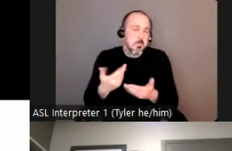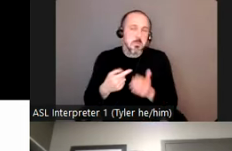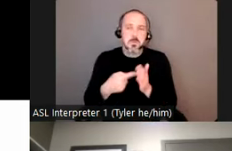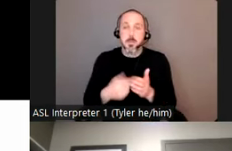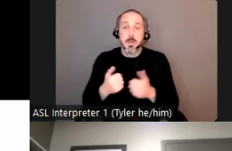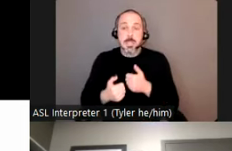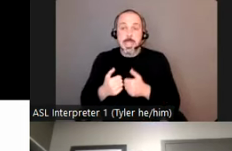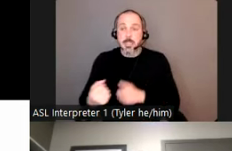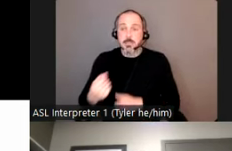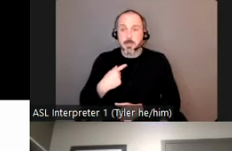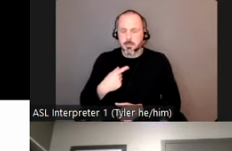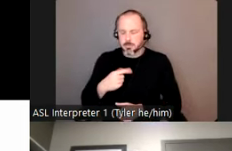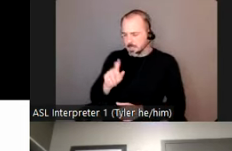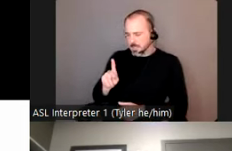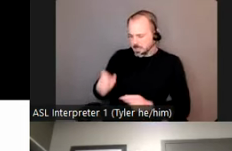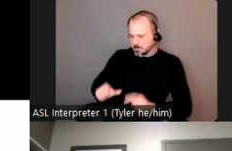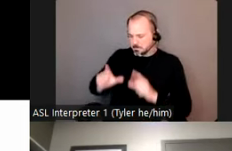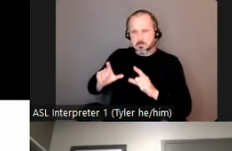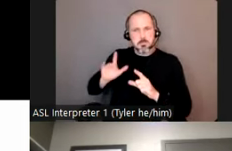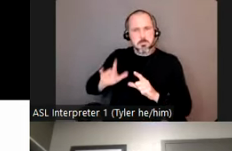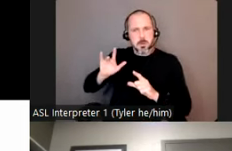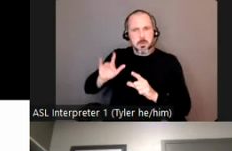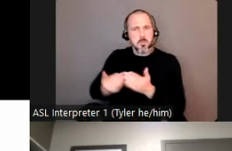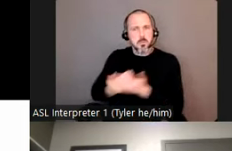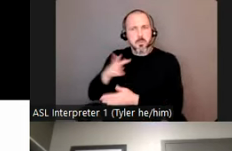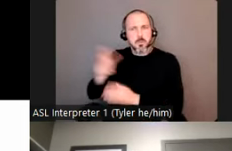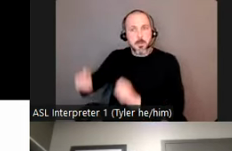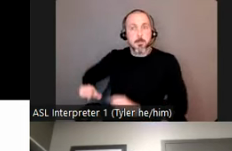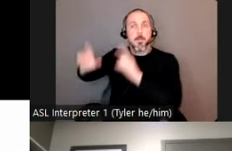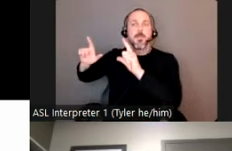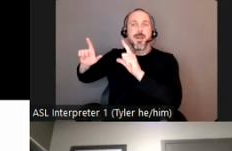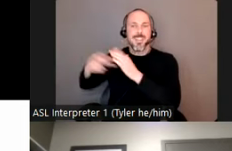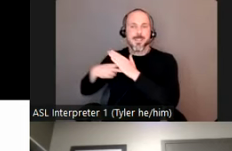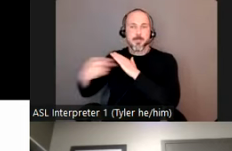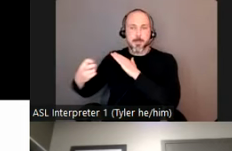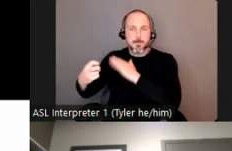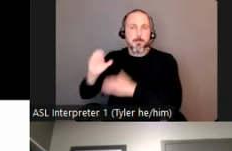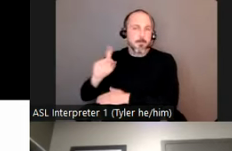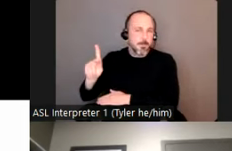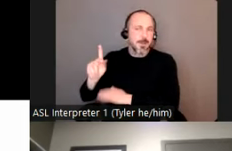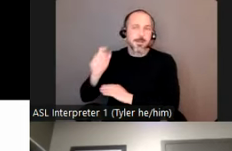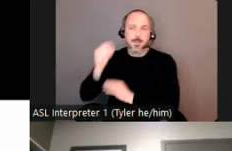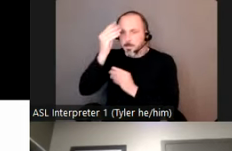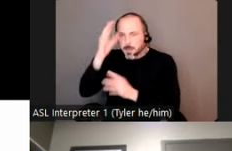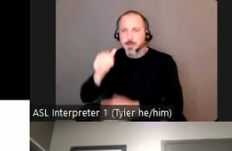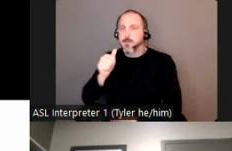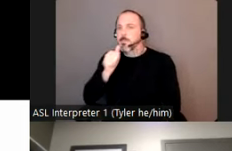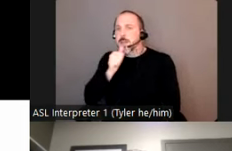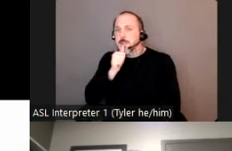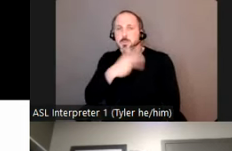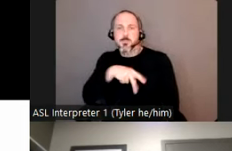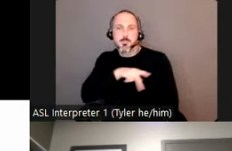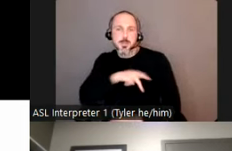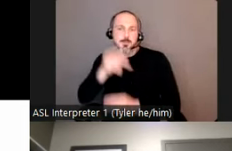website. That website is seeking your personal information, your passwords, your banking information, so that now scammers can access